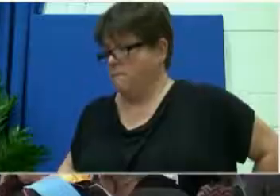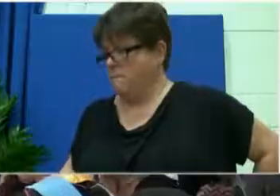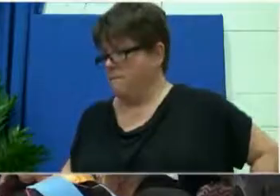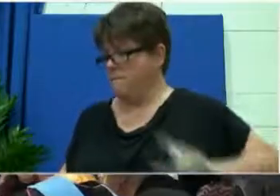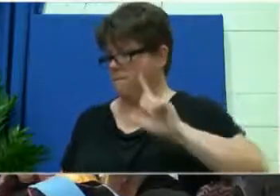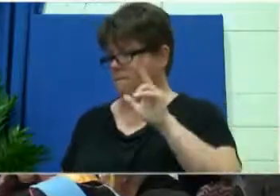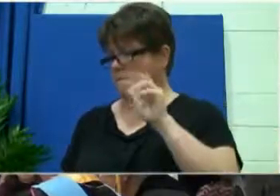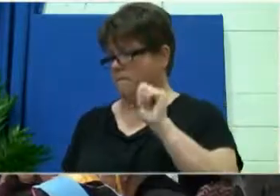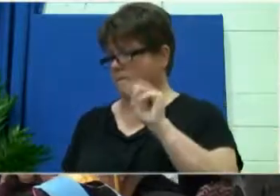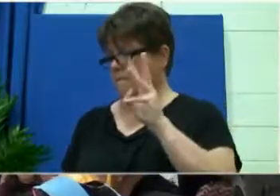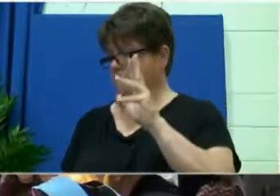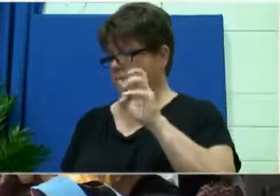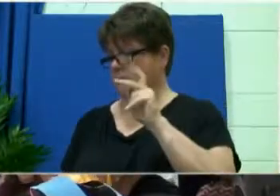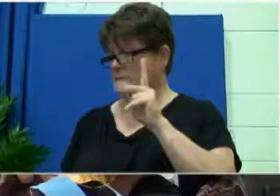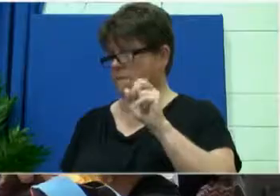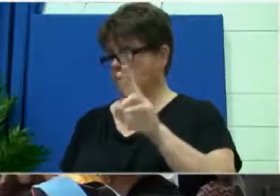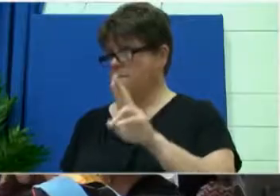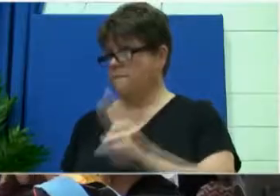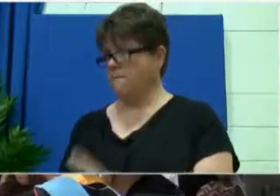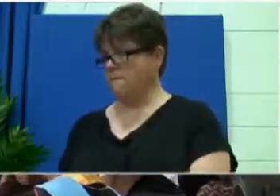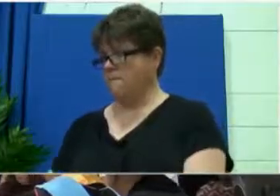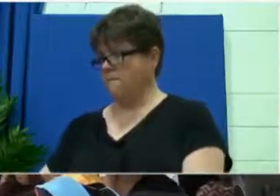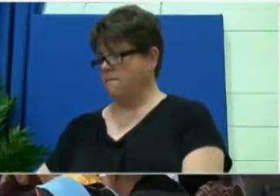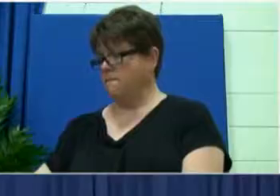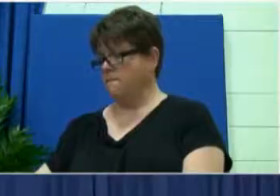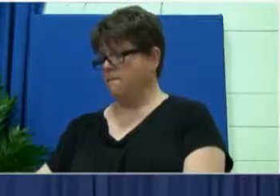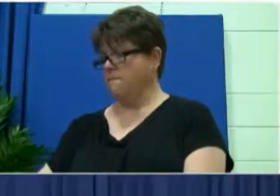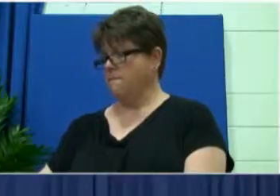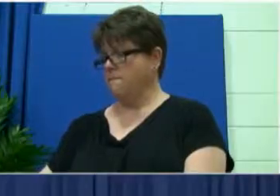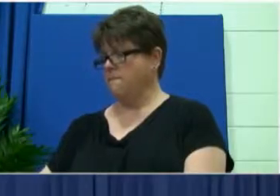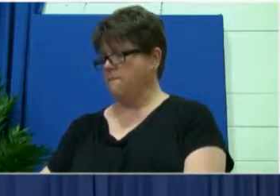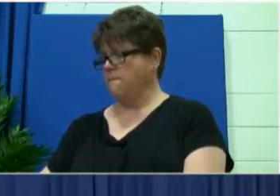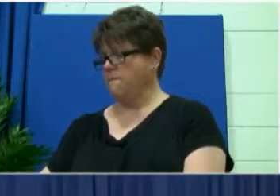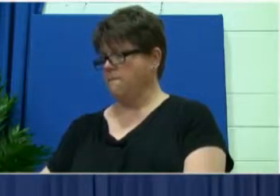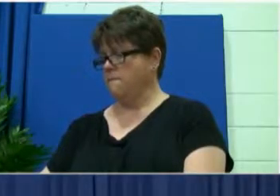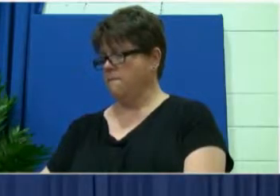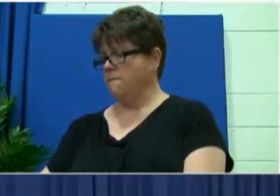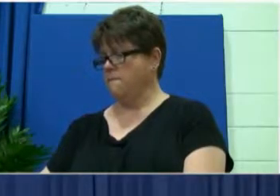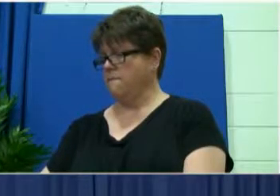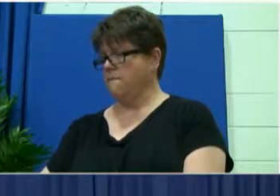Laura Grace Worker, Associate in Applied Science, Radiologic Technology.